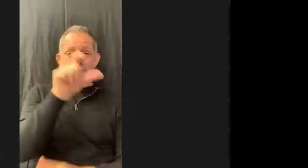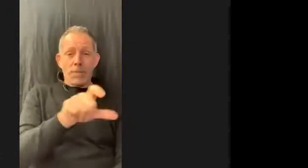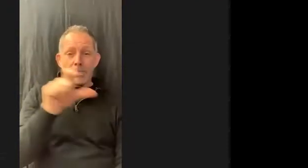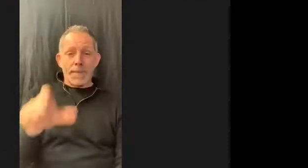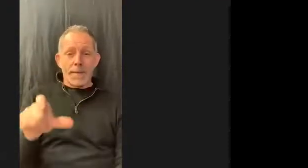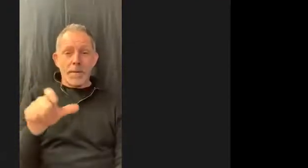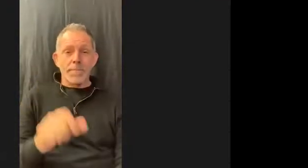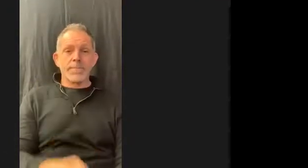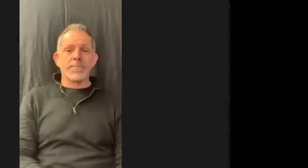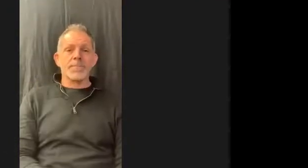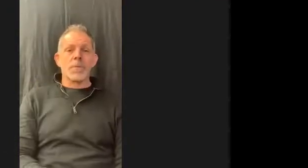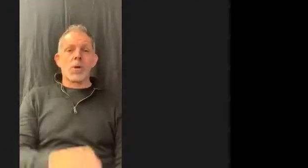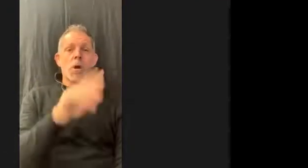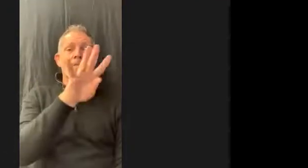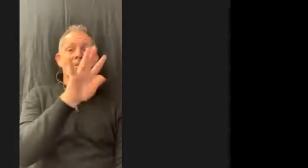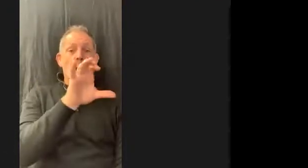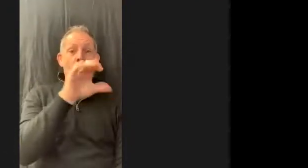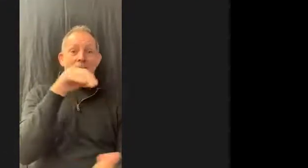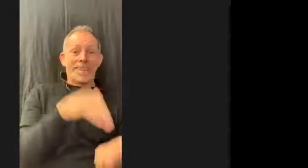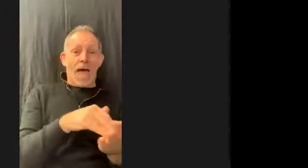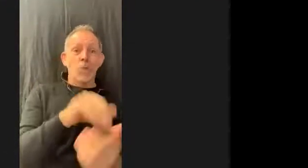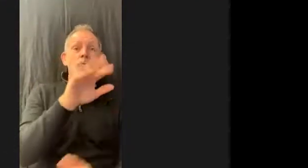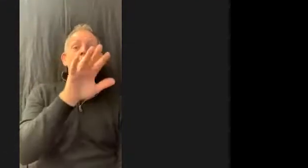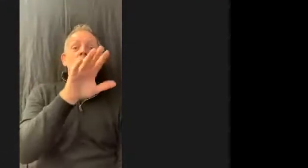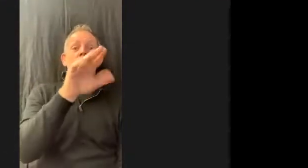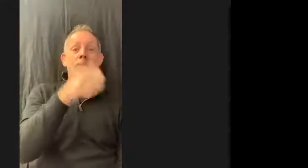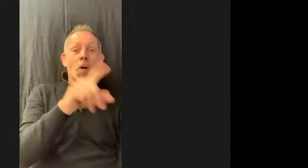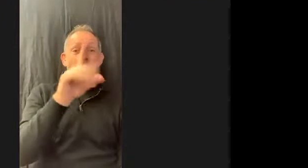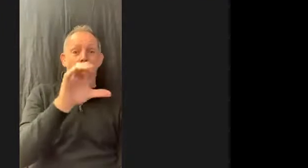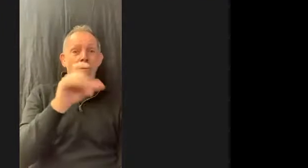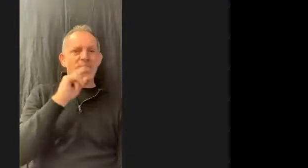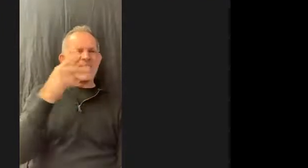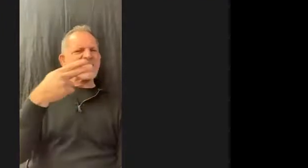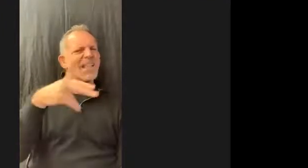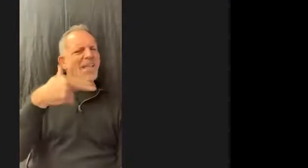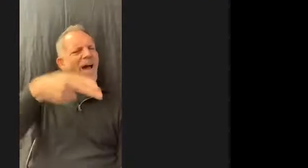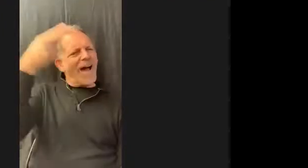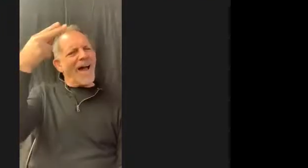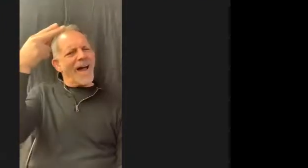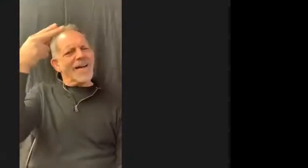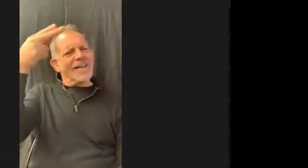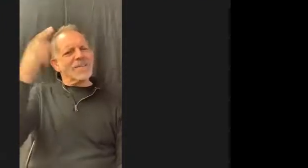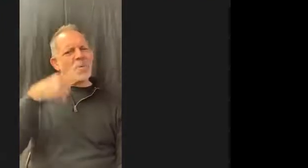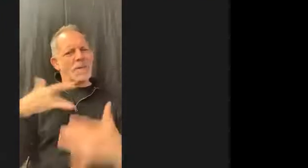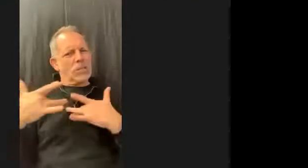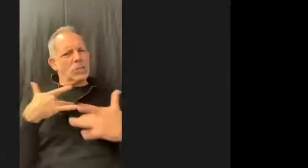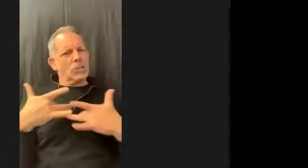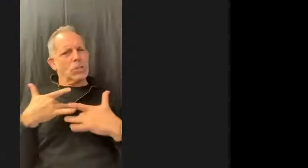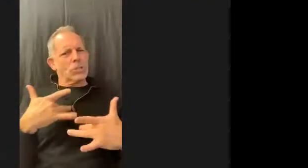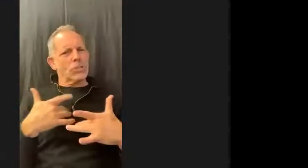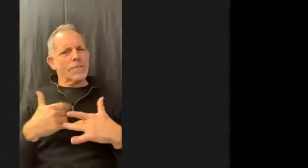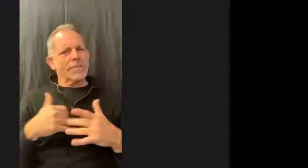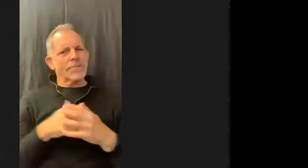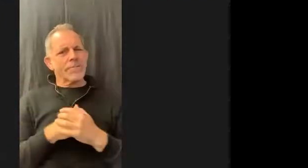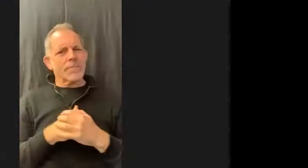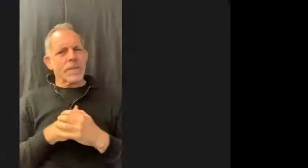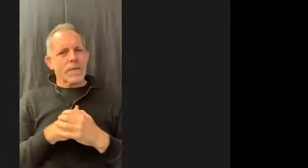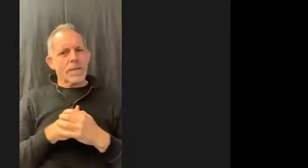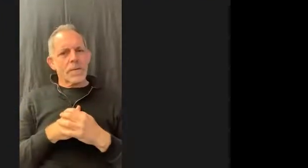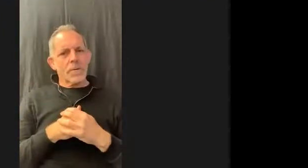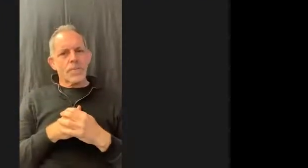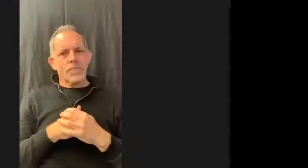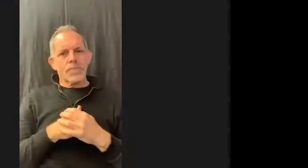category. Anything above 200 is categorized by CDC as high transmission. So